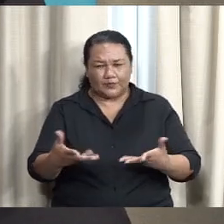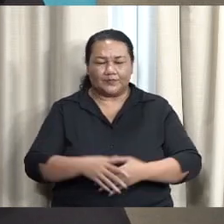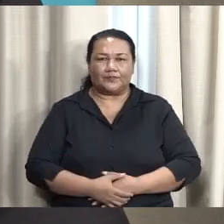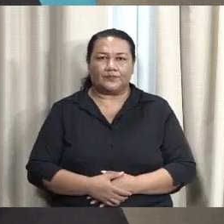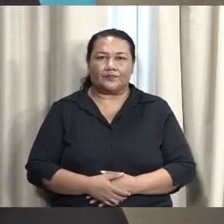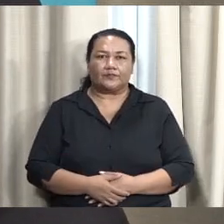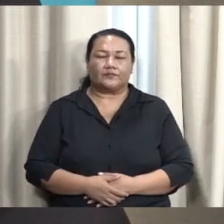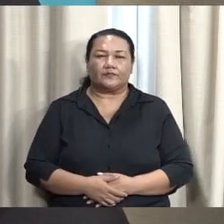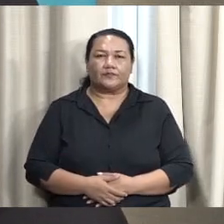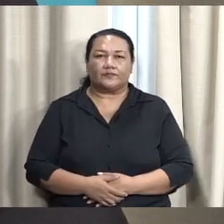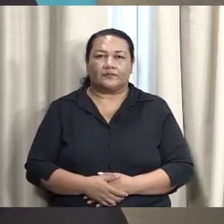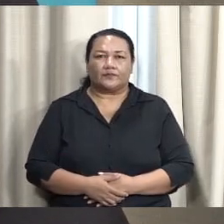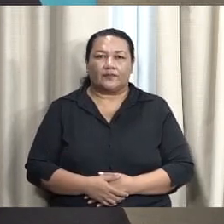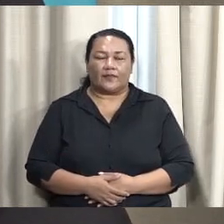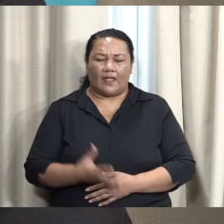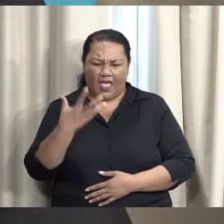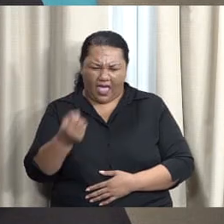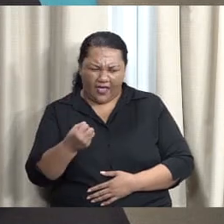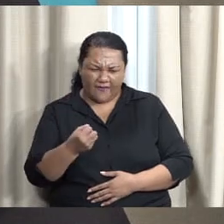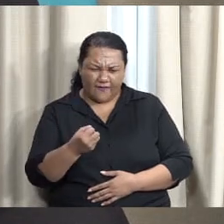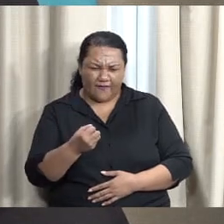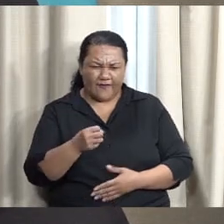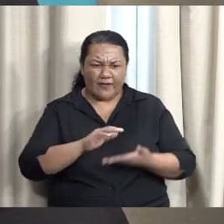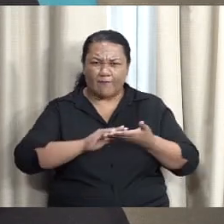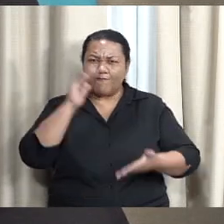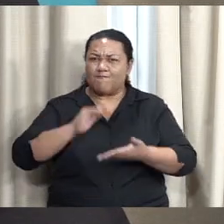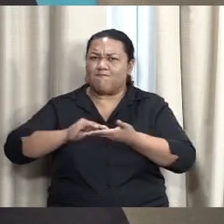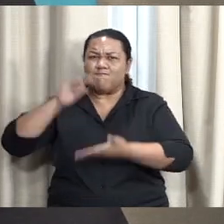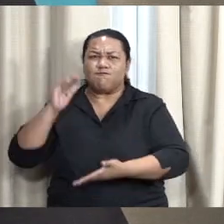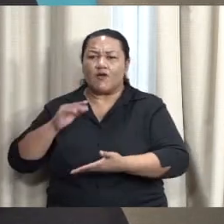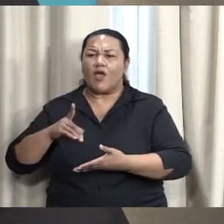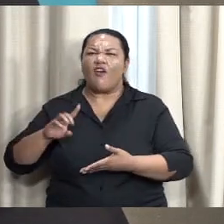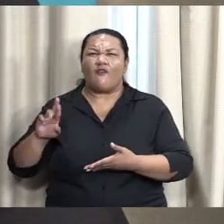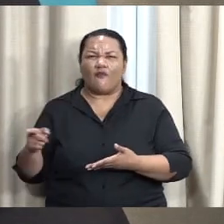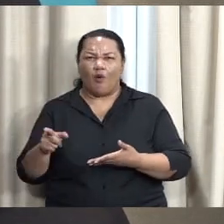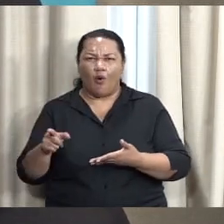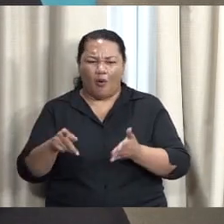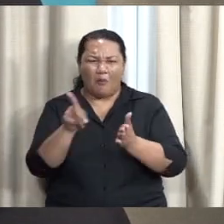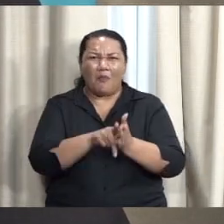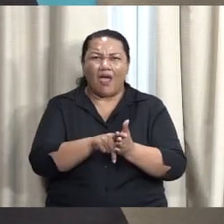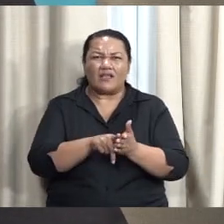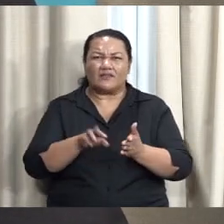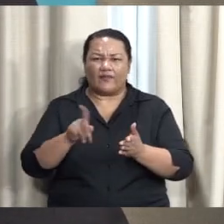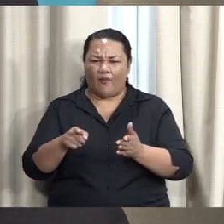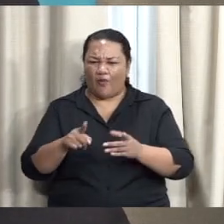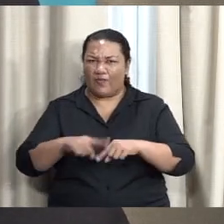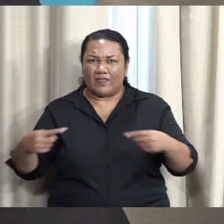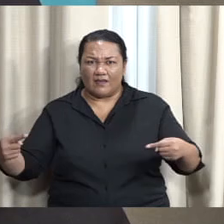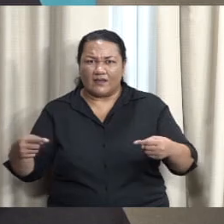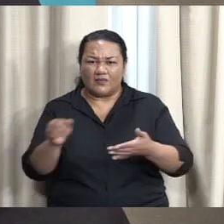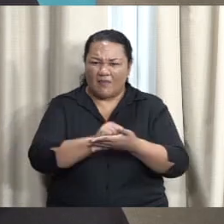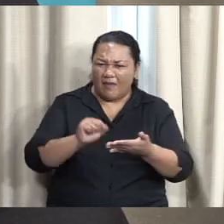Higher than usual inflation and increased prices for many basic consumer items have stretched